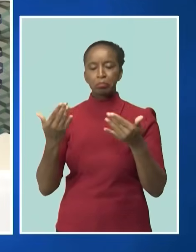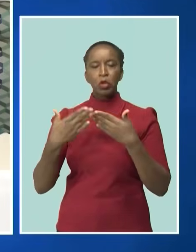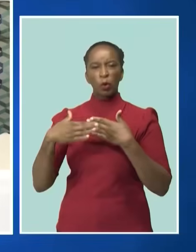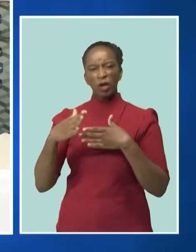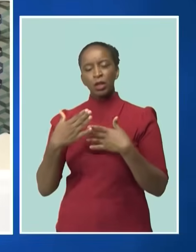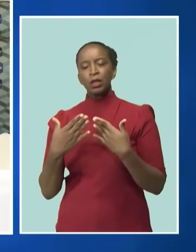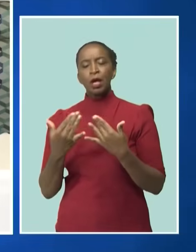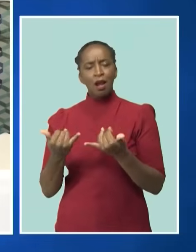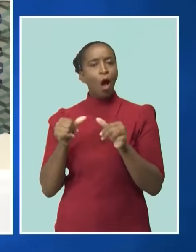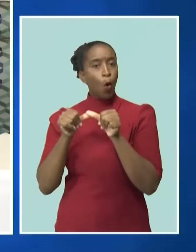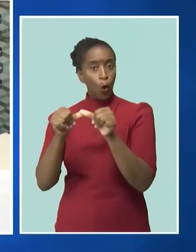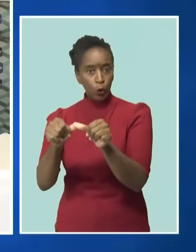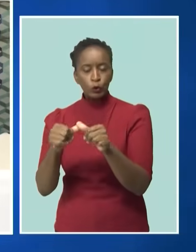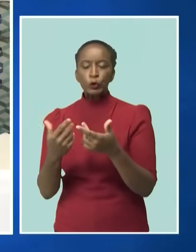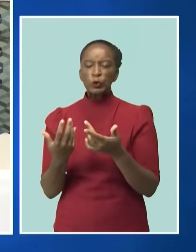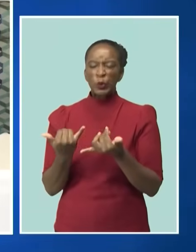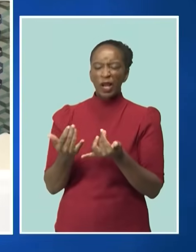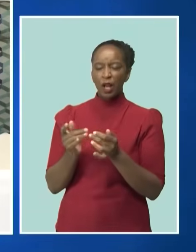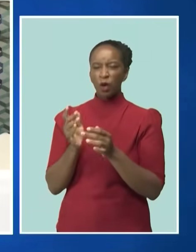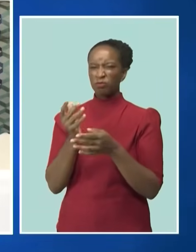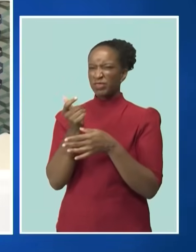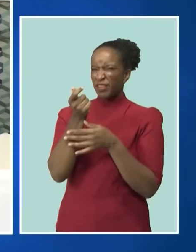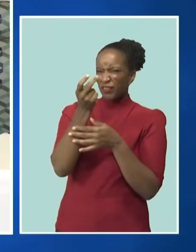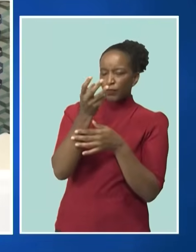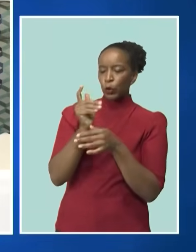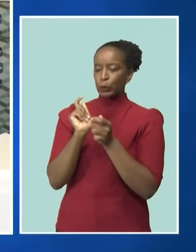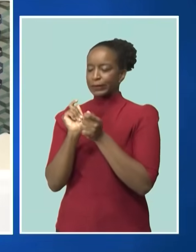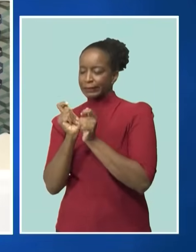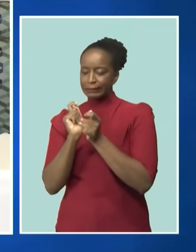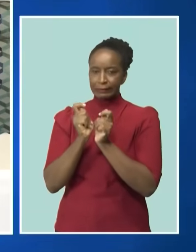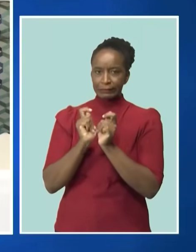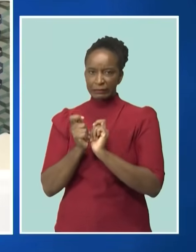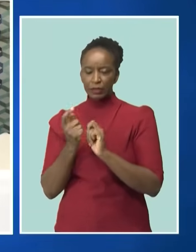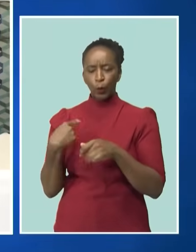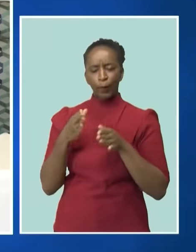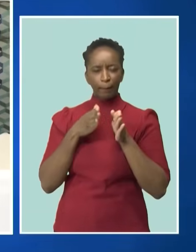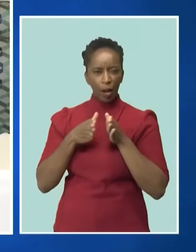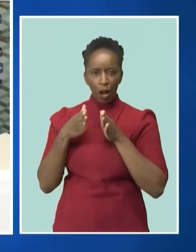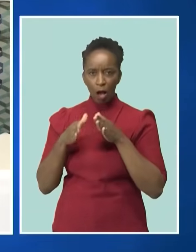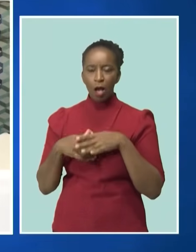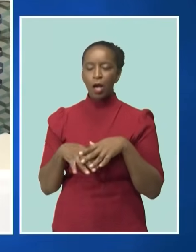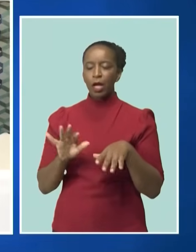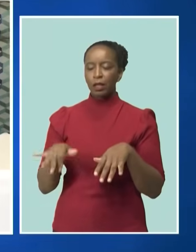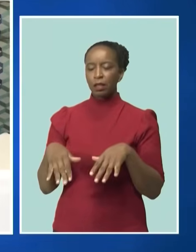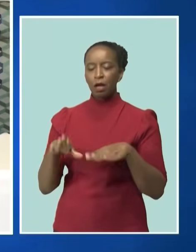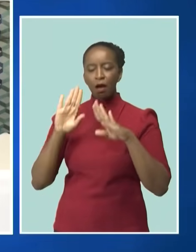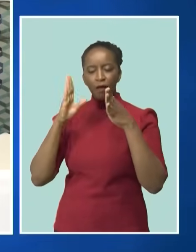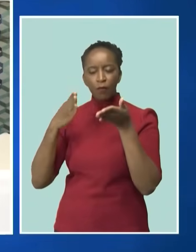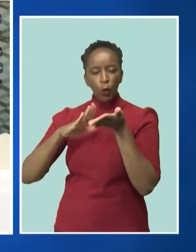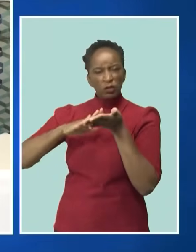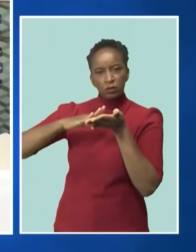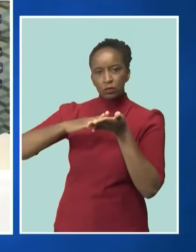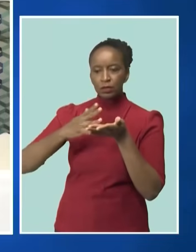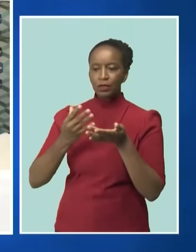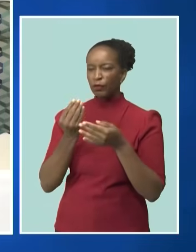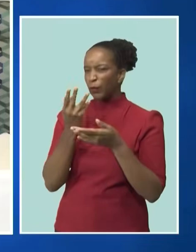changed a couple of things in terms of the strategy, in terms of the whole culinary aspect of it. Can't go into too much detail, but I